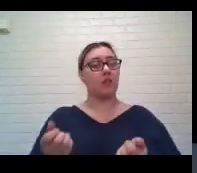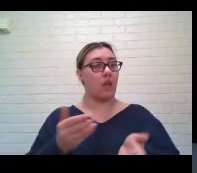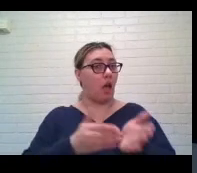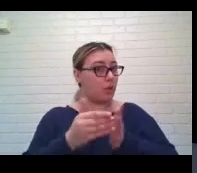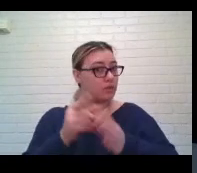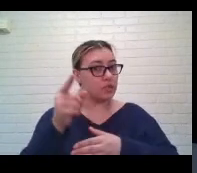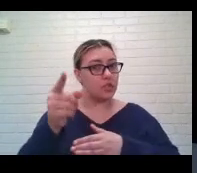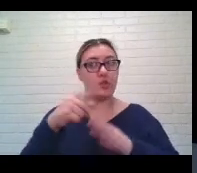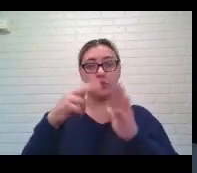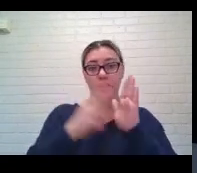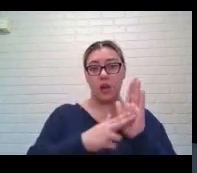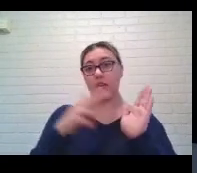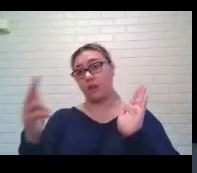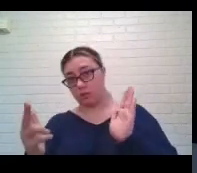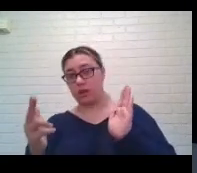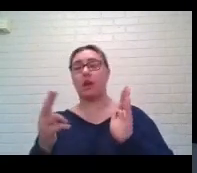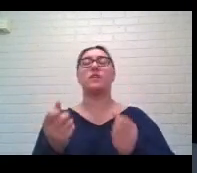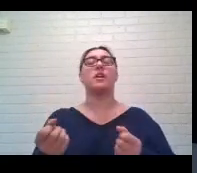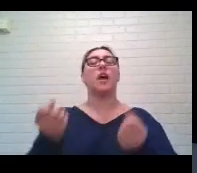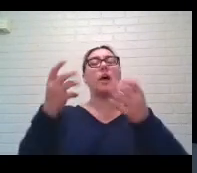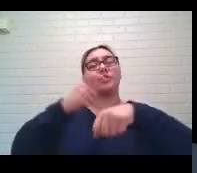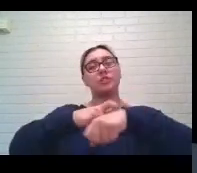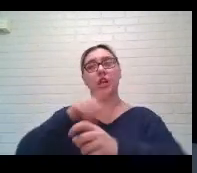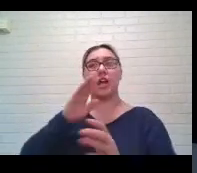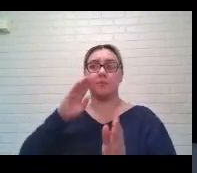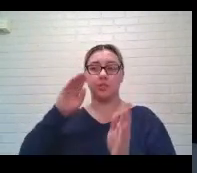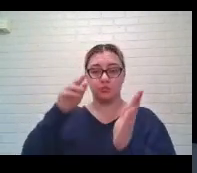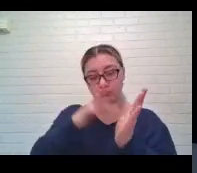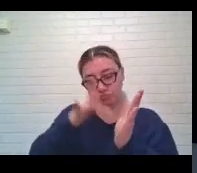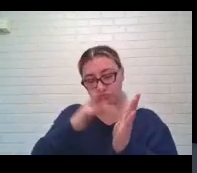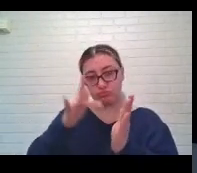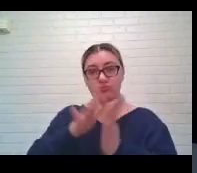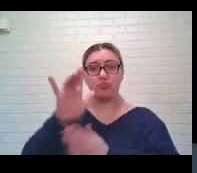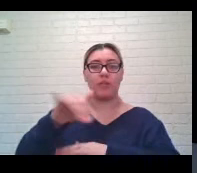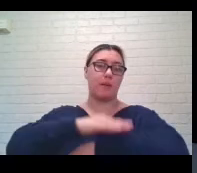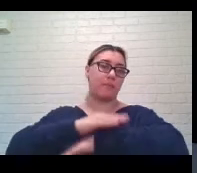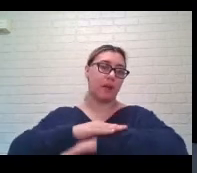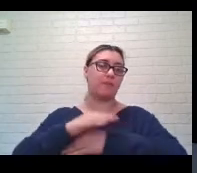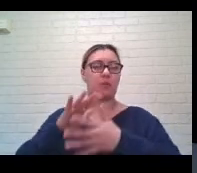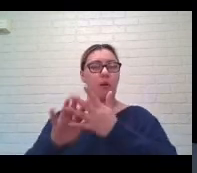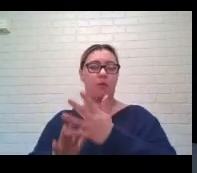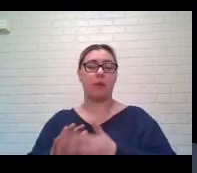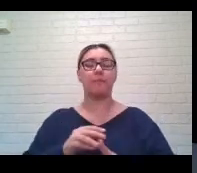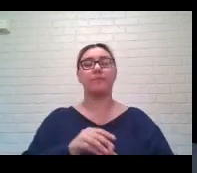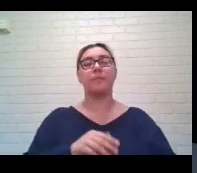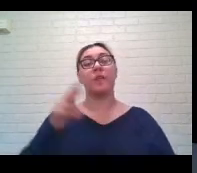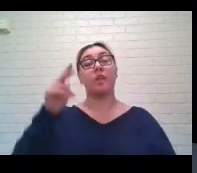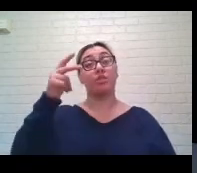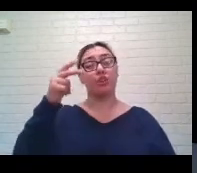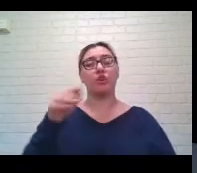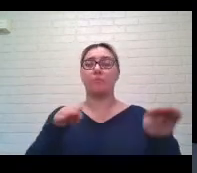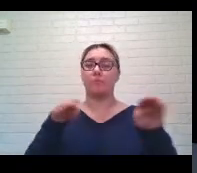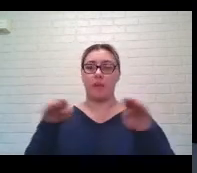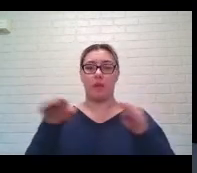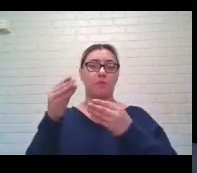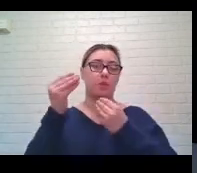you log in, log off, how much time you're spending on the platform, etc. The third would be behavioral data,